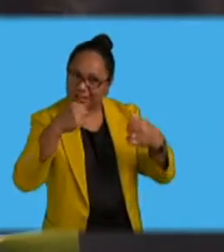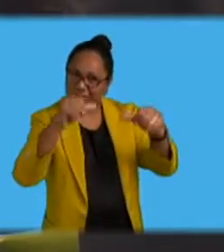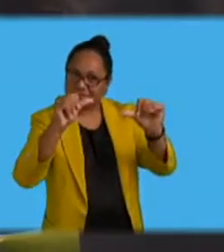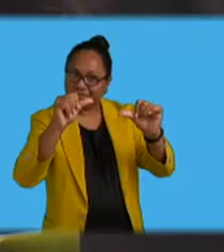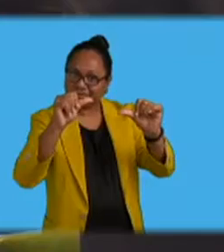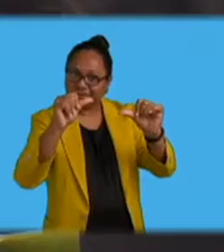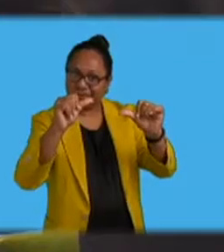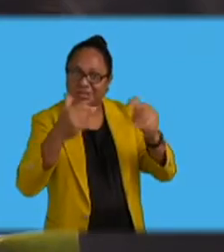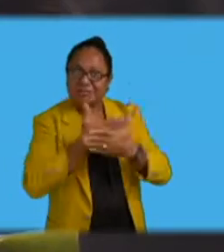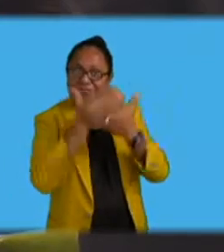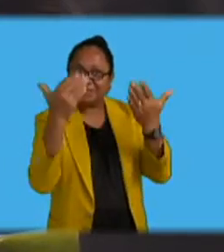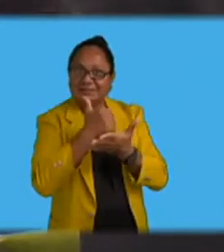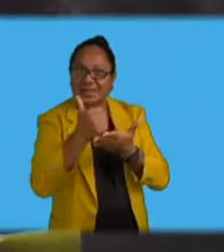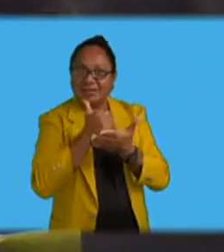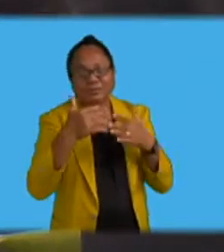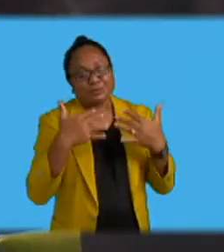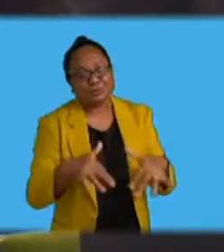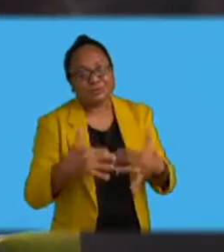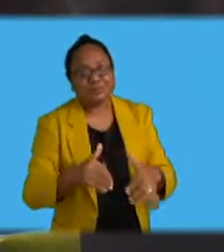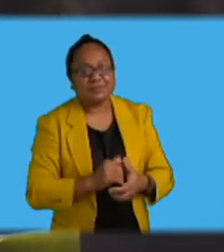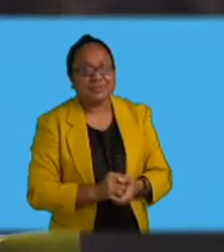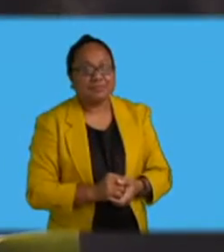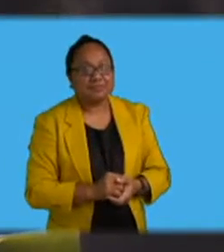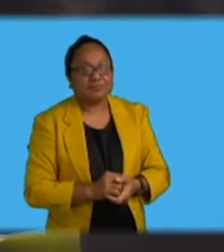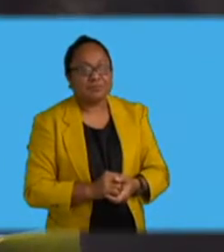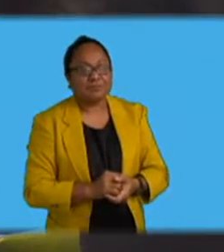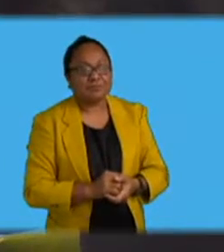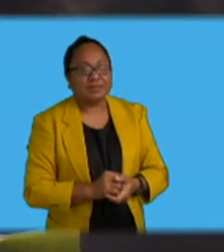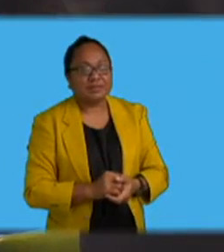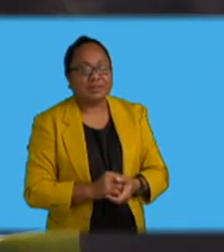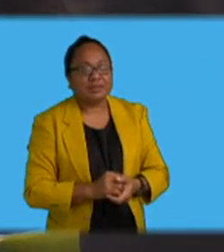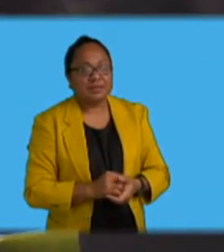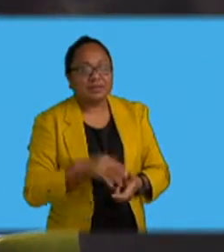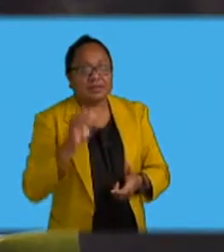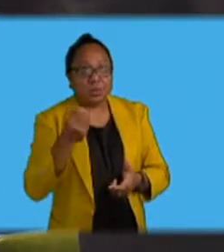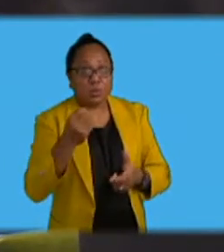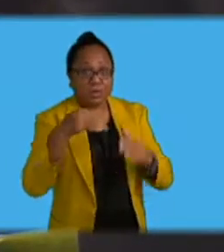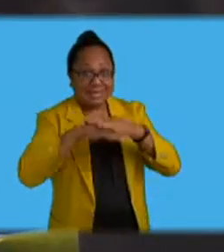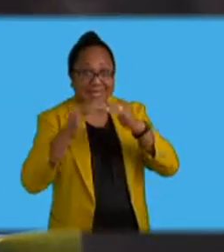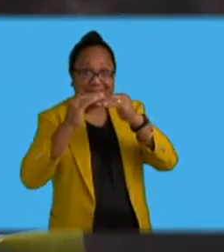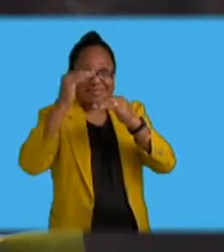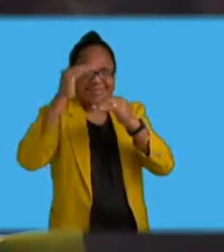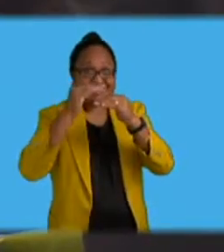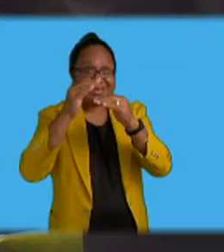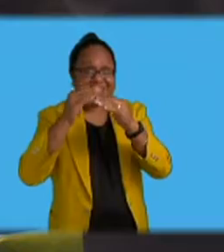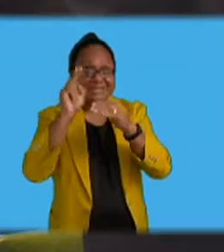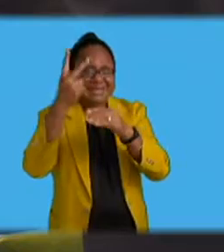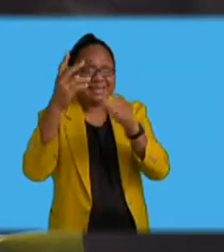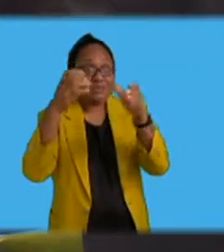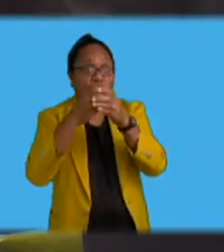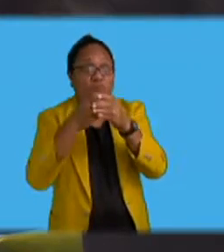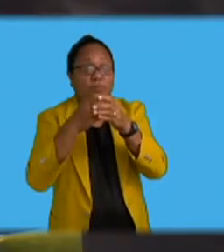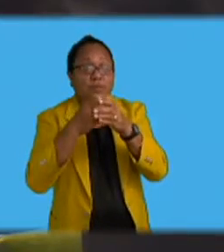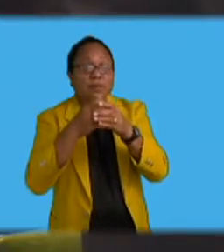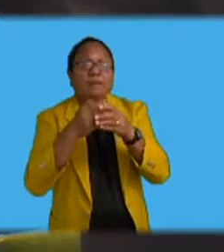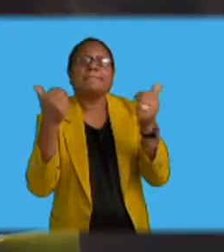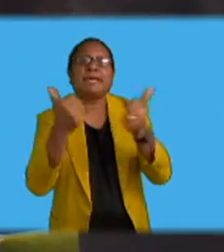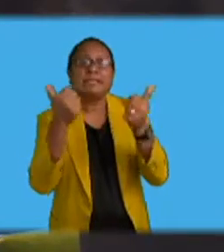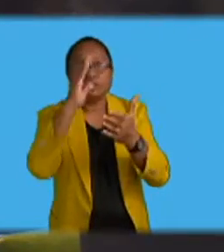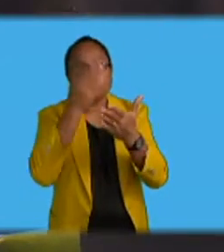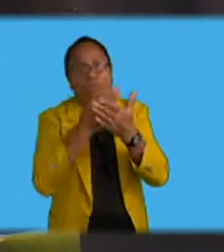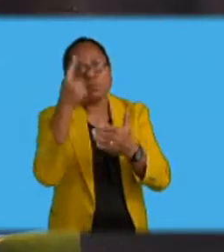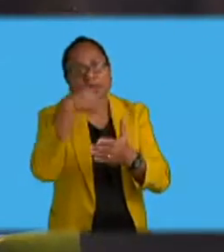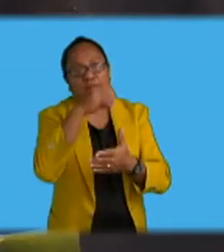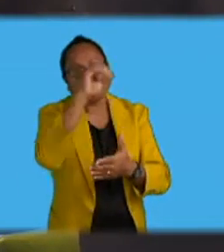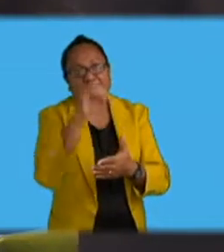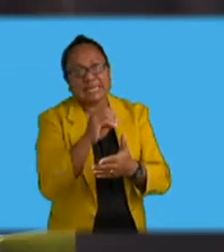Speaker. And in this category, also we were able to have a large number of students getting 100 out of 100%